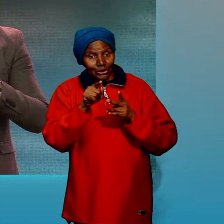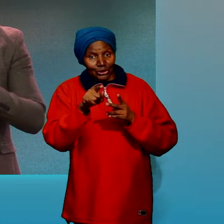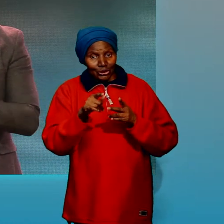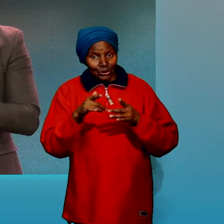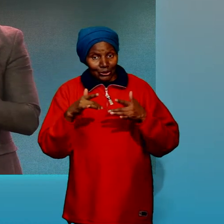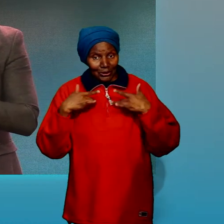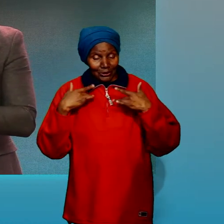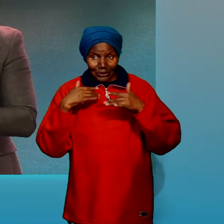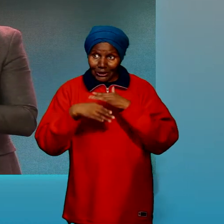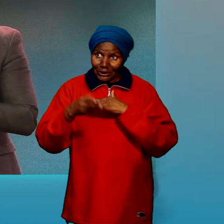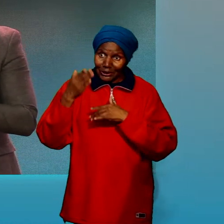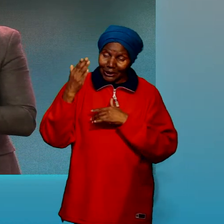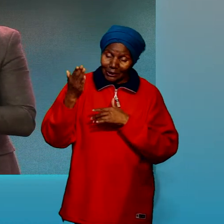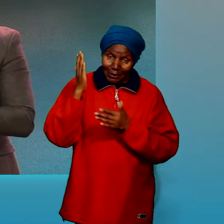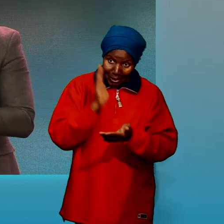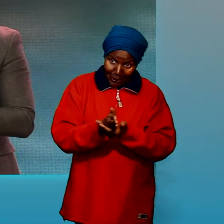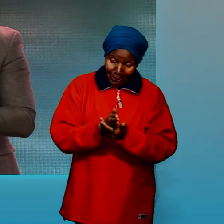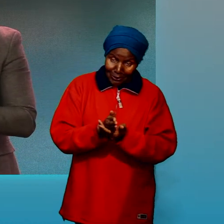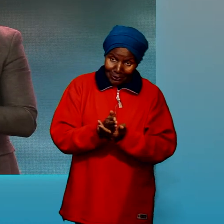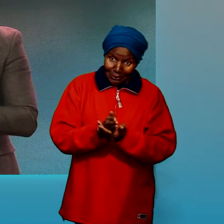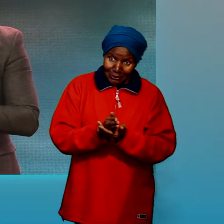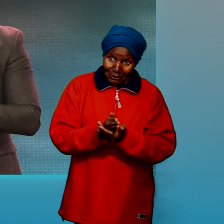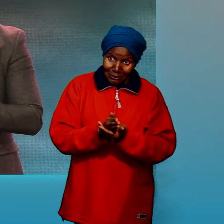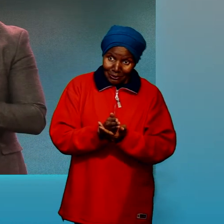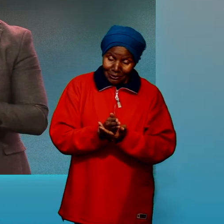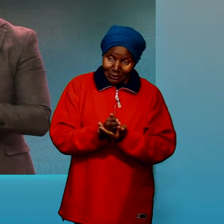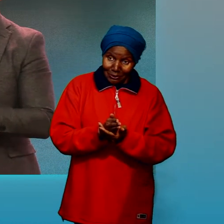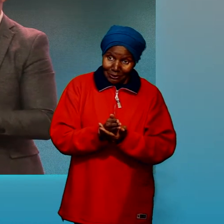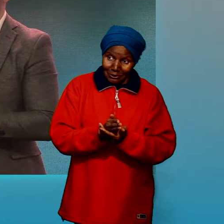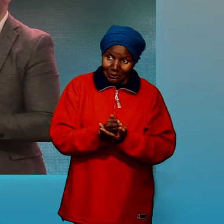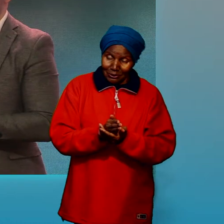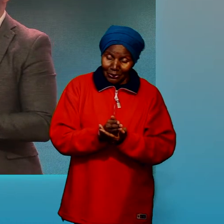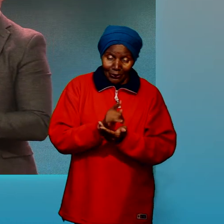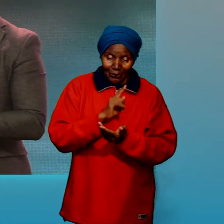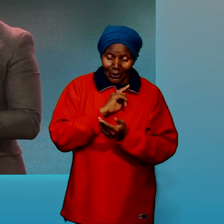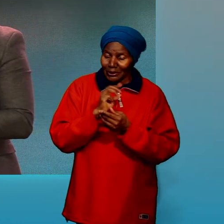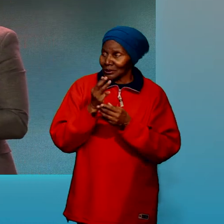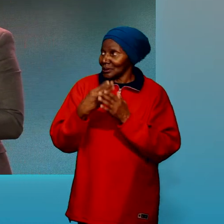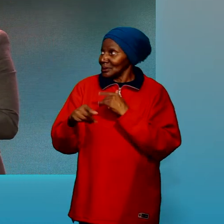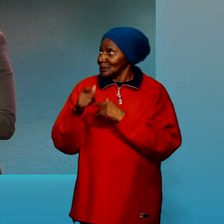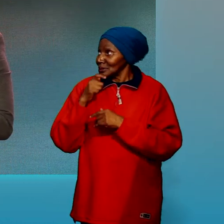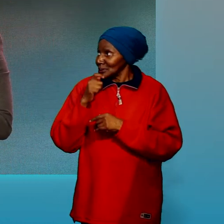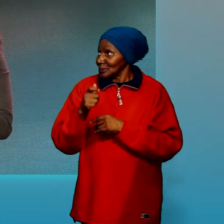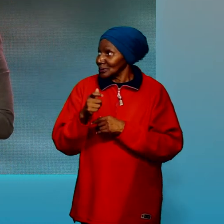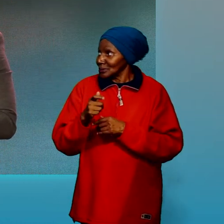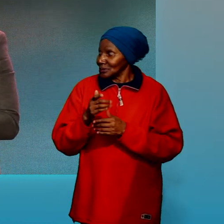Are you truly abiding in Him? Because the Word of God is infallible.